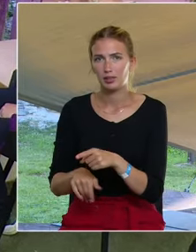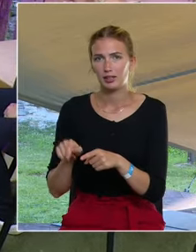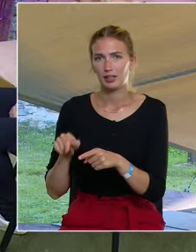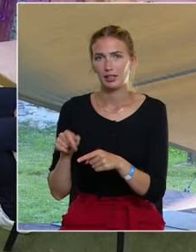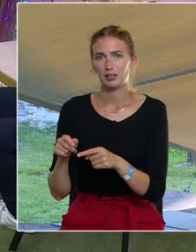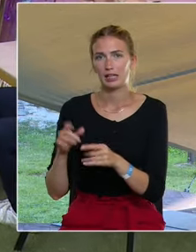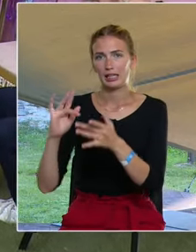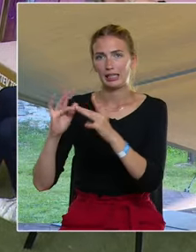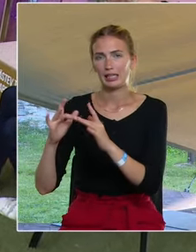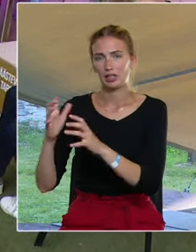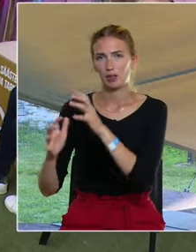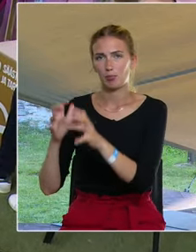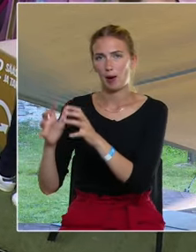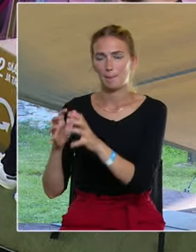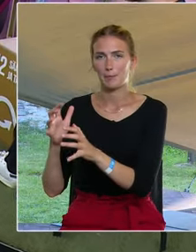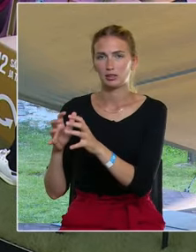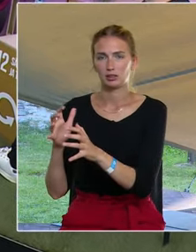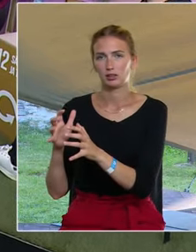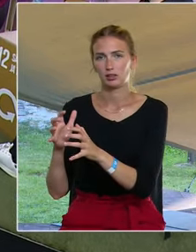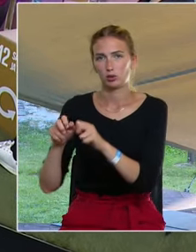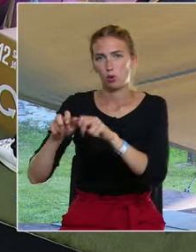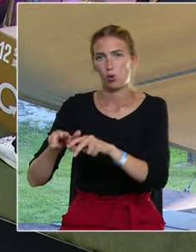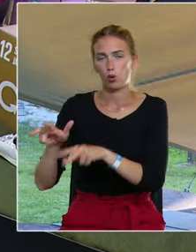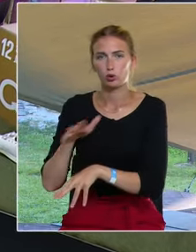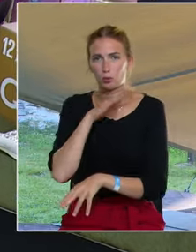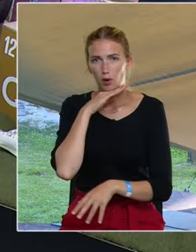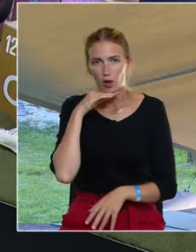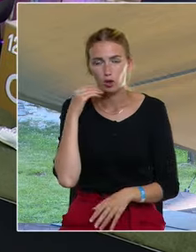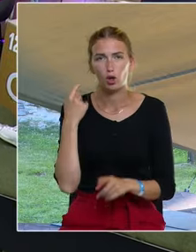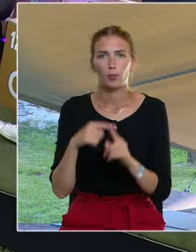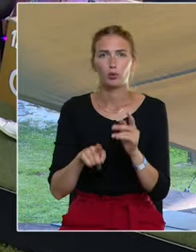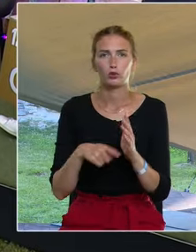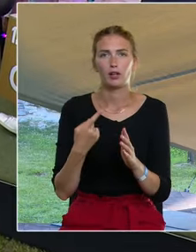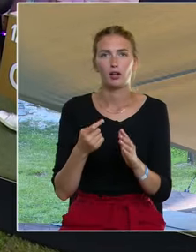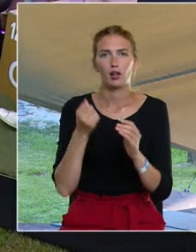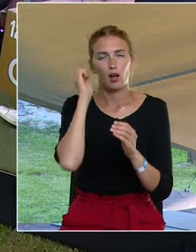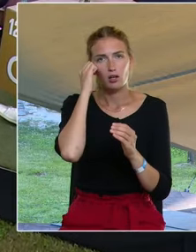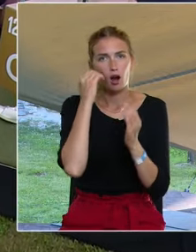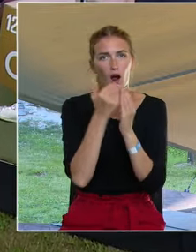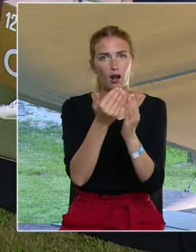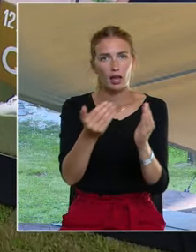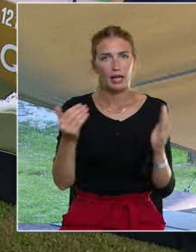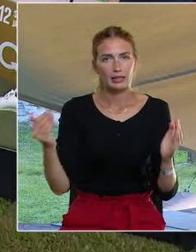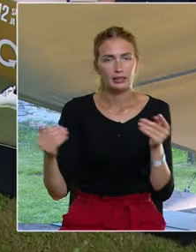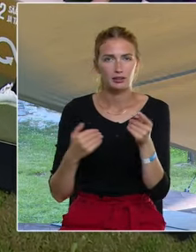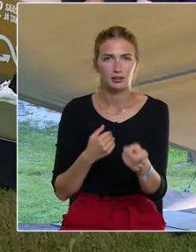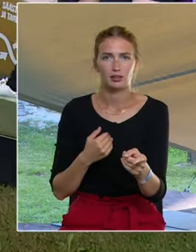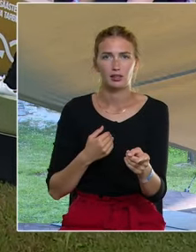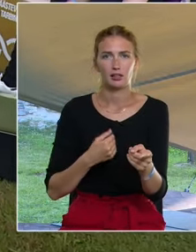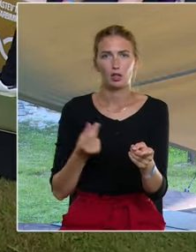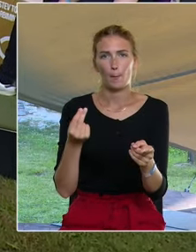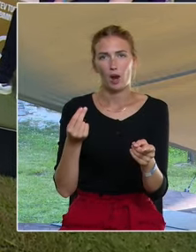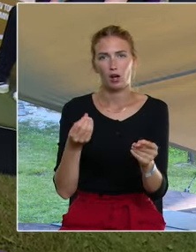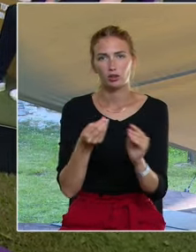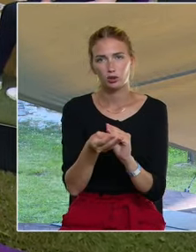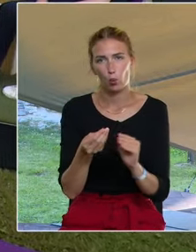the things were exchanged because of death, divorce, or taxes through the gallery instead of going to auction, because then it's